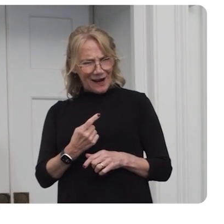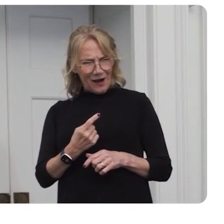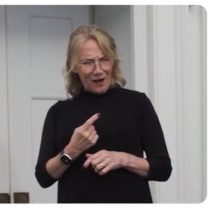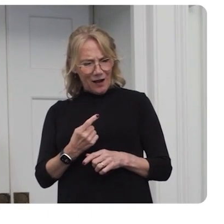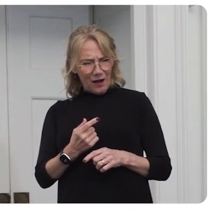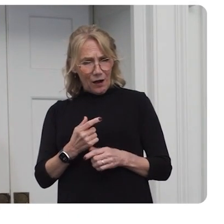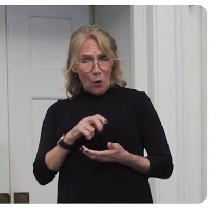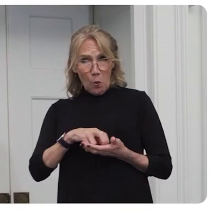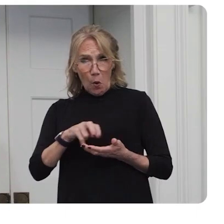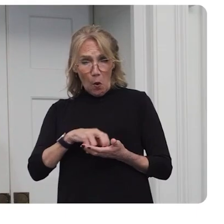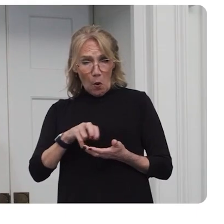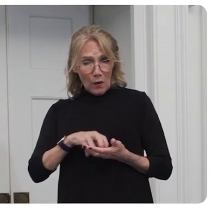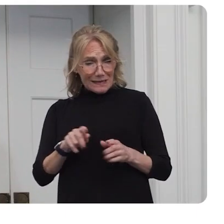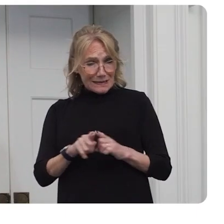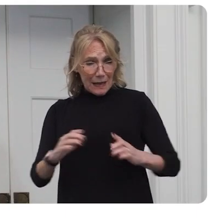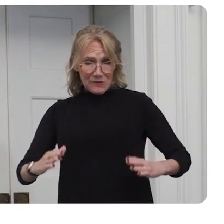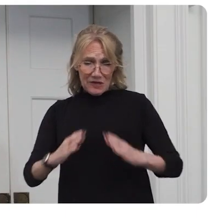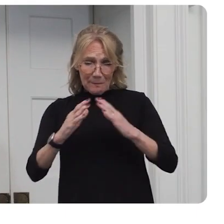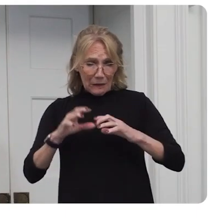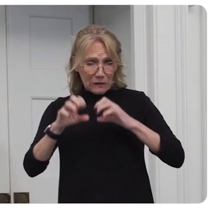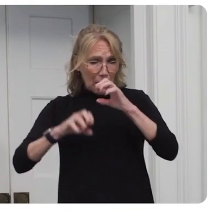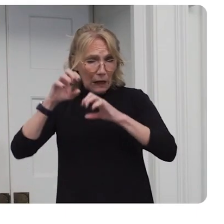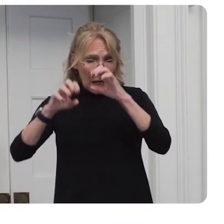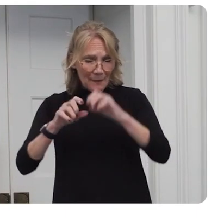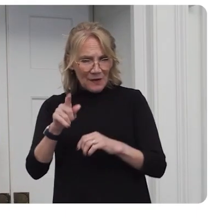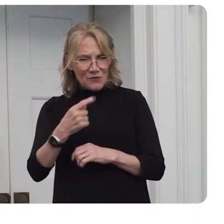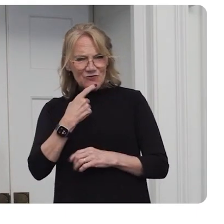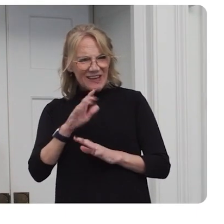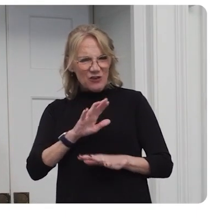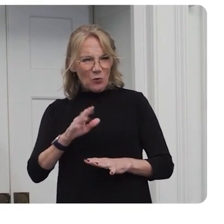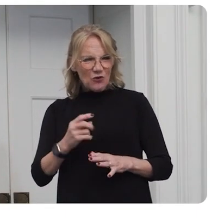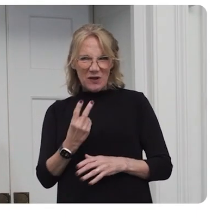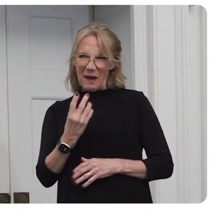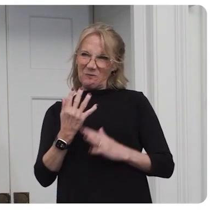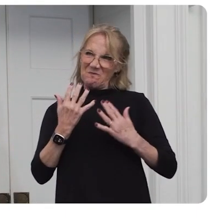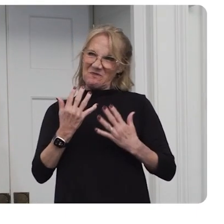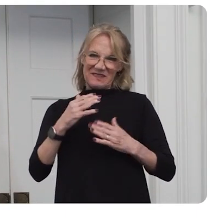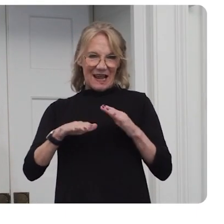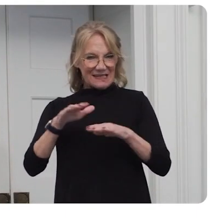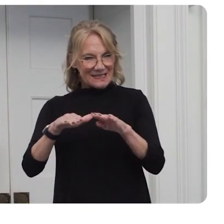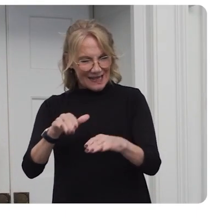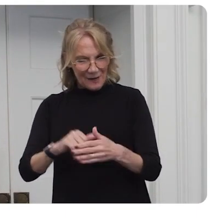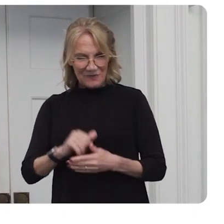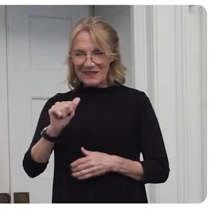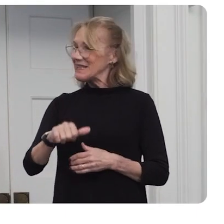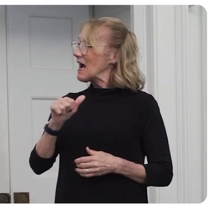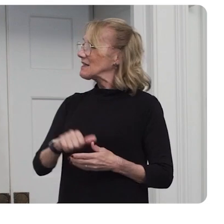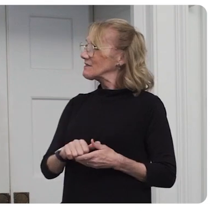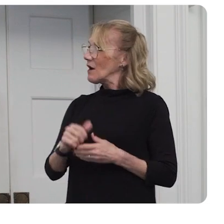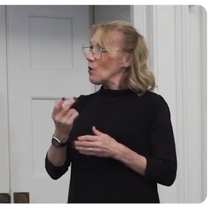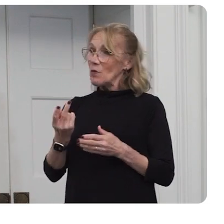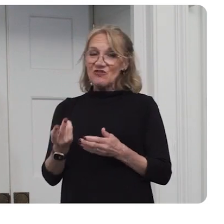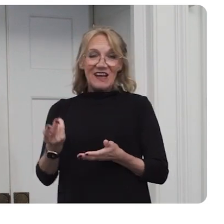climbing Everest, but actually it's only what, 10 paces? Yeah, probably is. I think the getting out of bed is